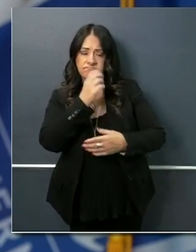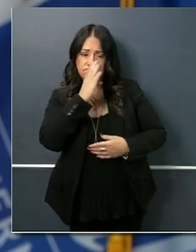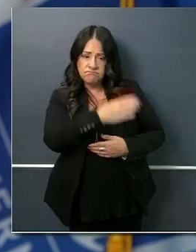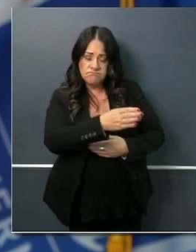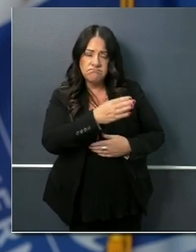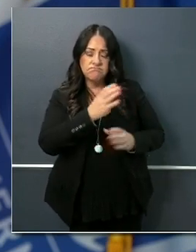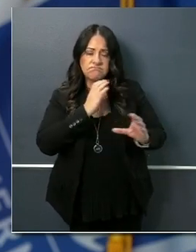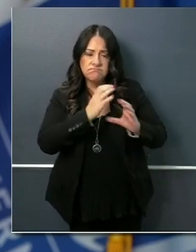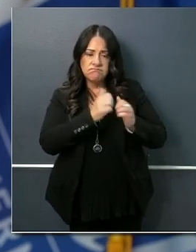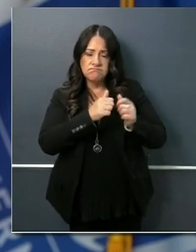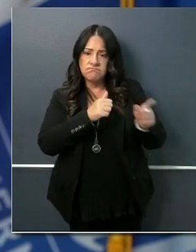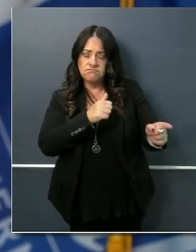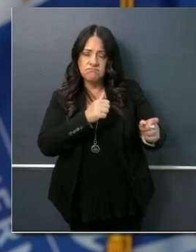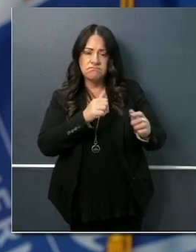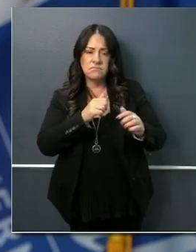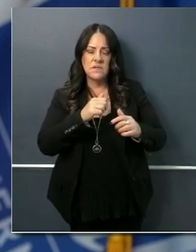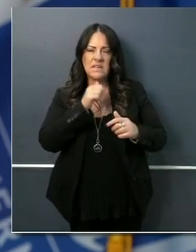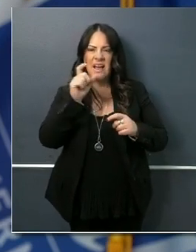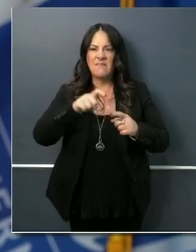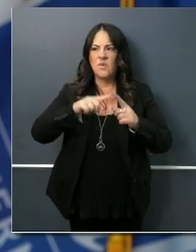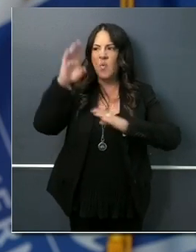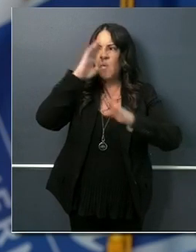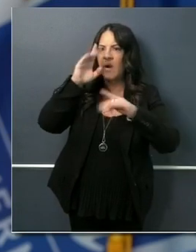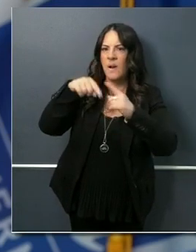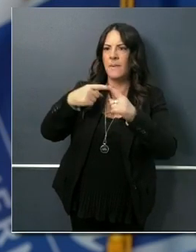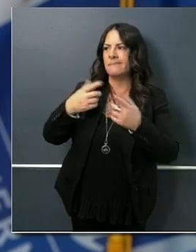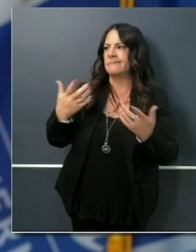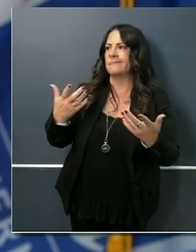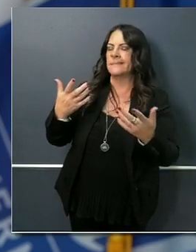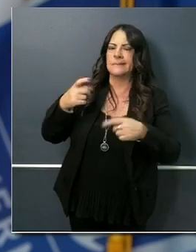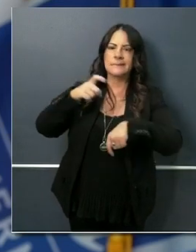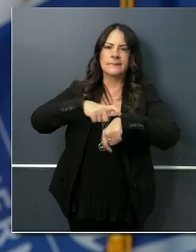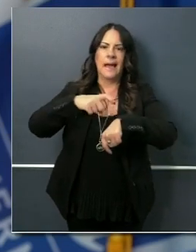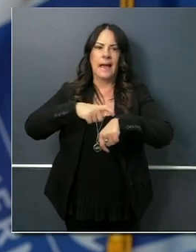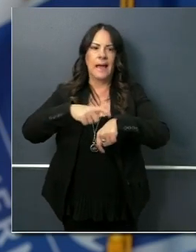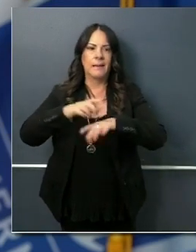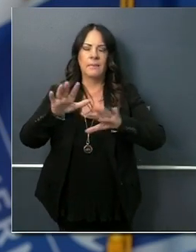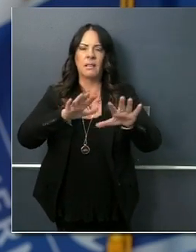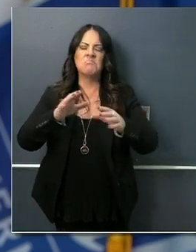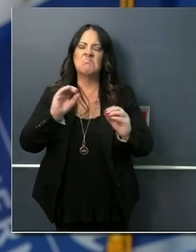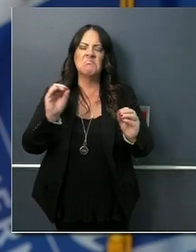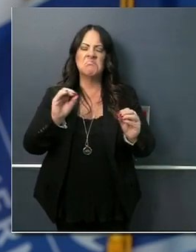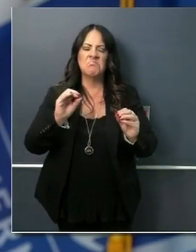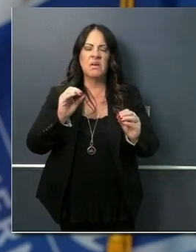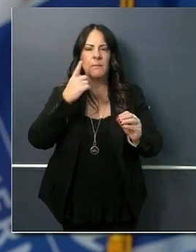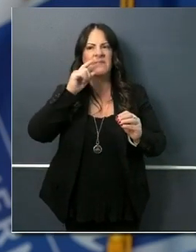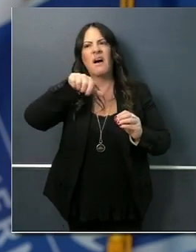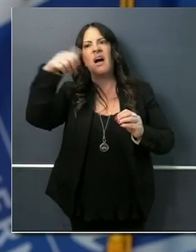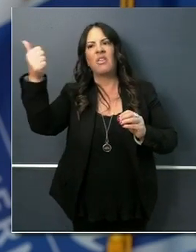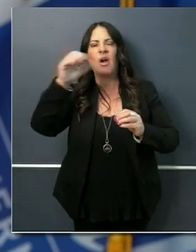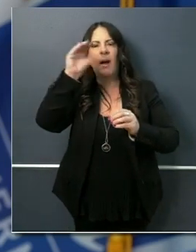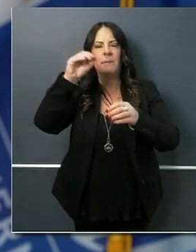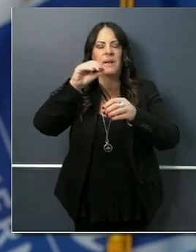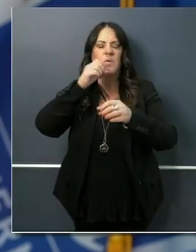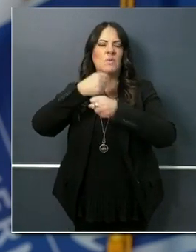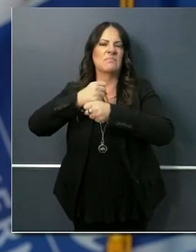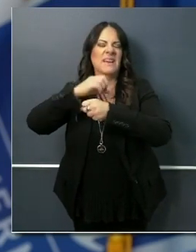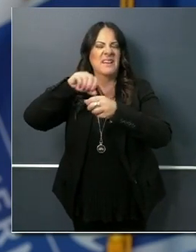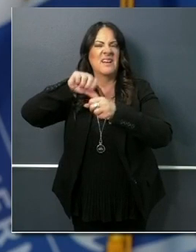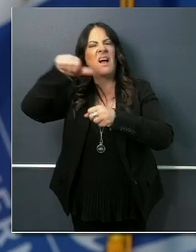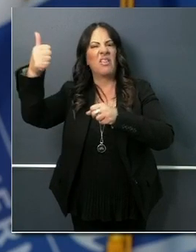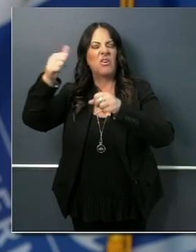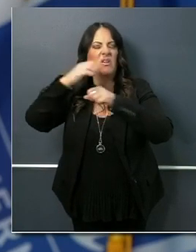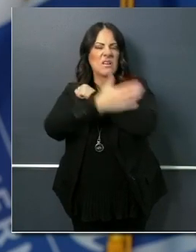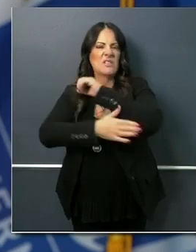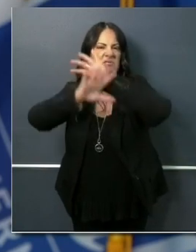to day without having to worry about time frames in different parts of the world. And we focused their